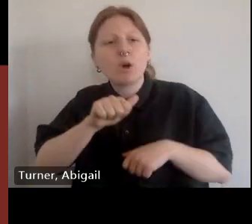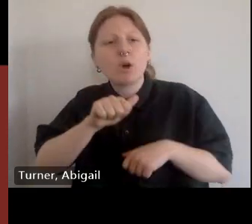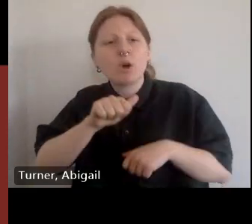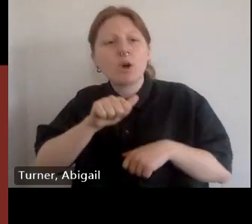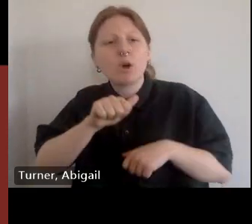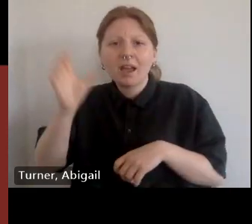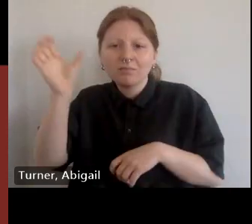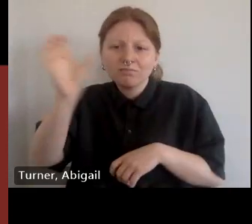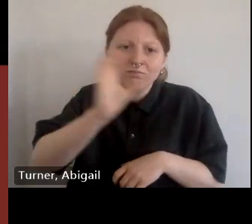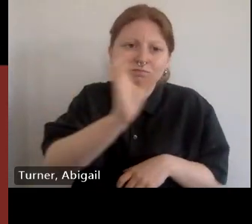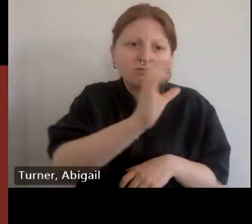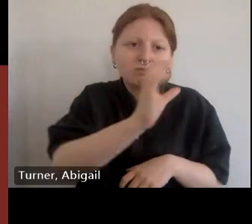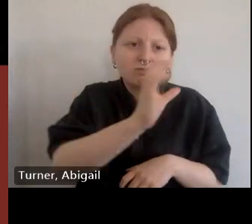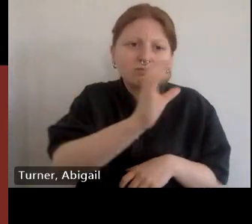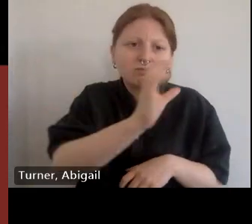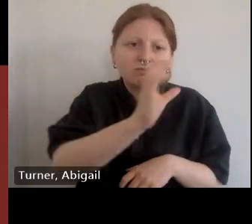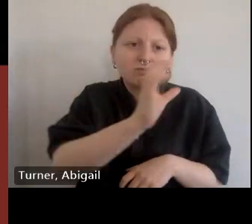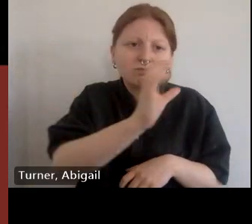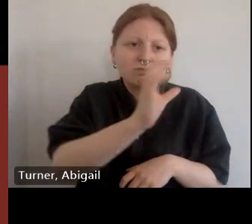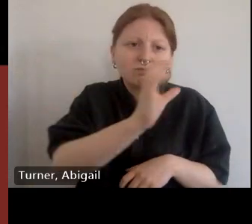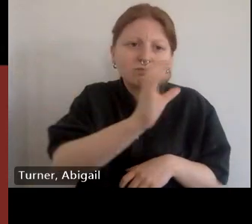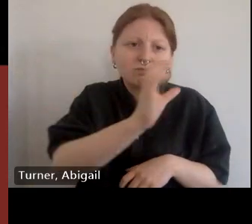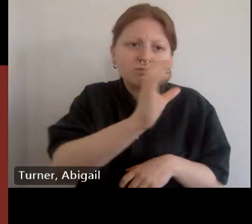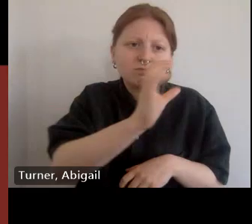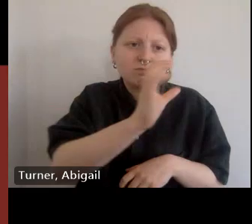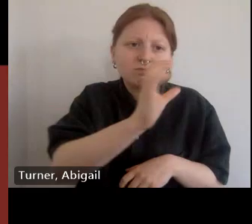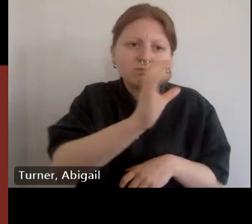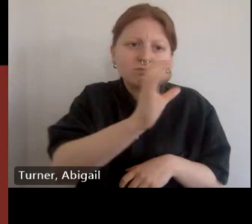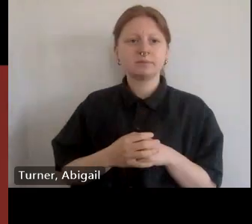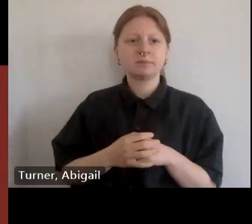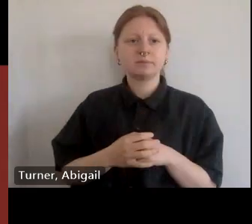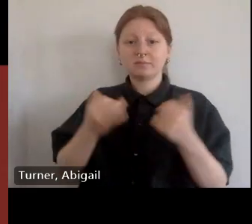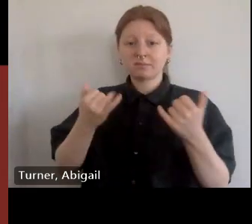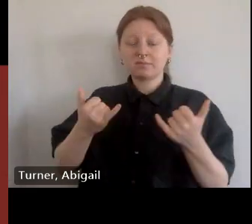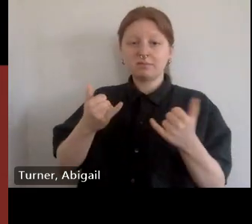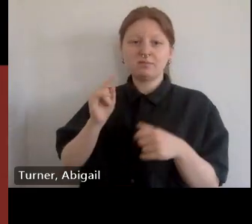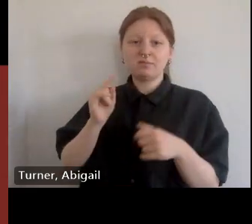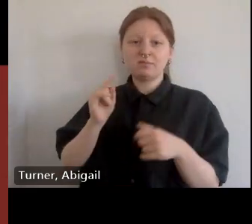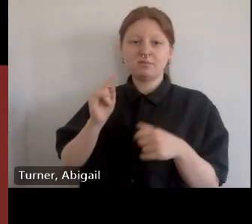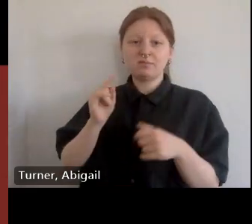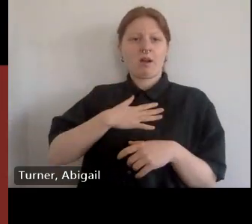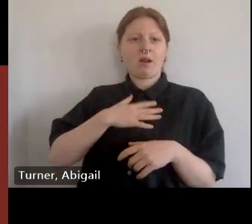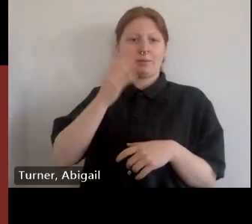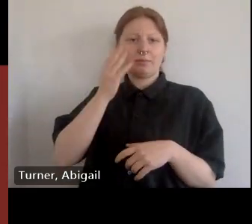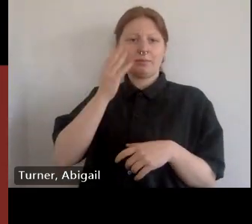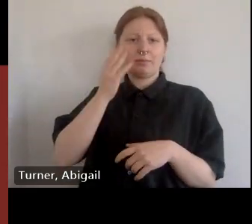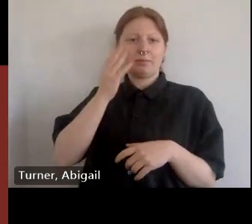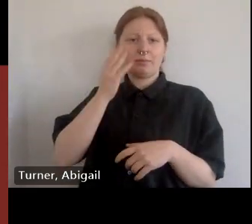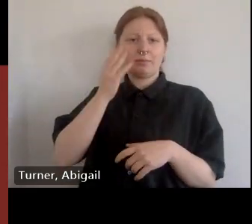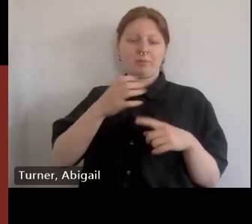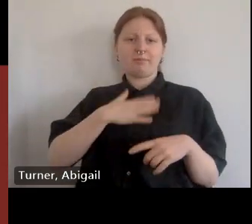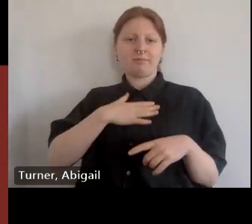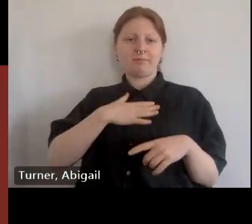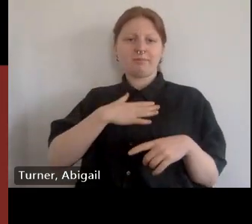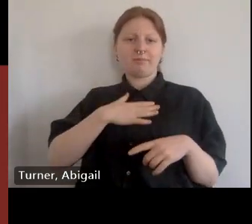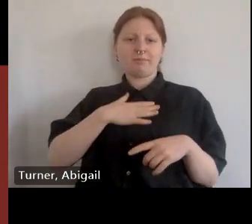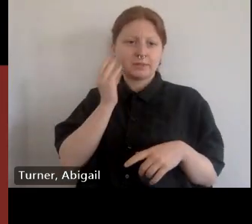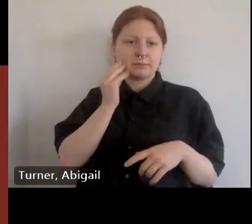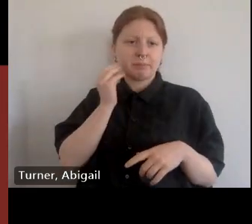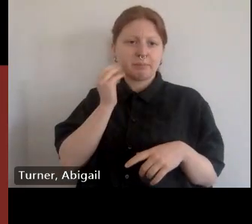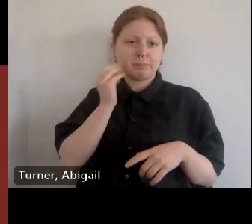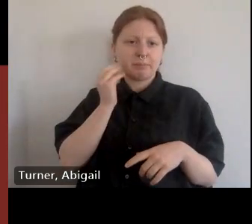that may have opportunities. This is just elements of my own personal journey, as well as links for you to explore some